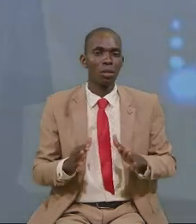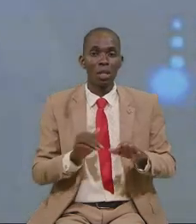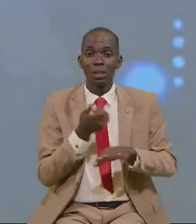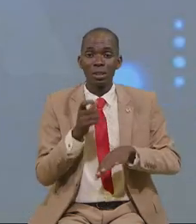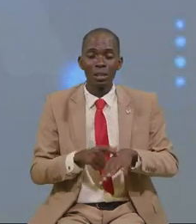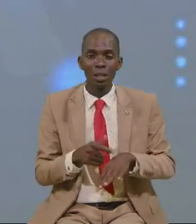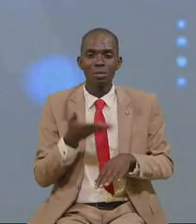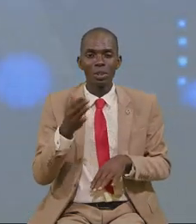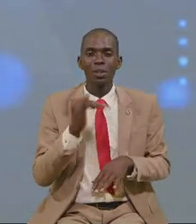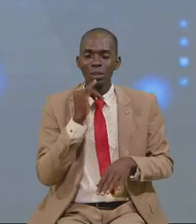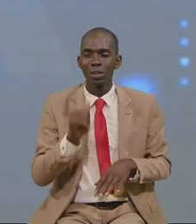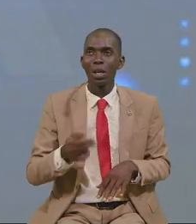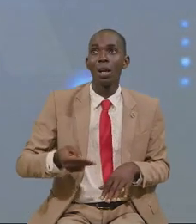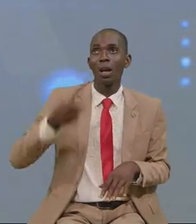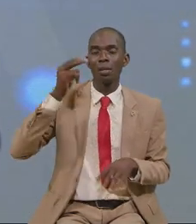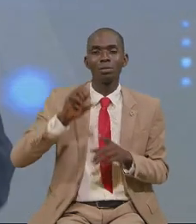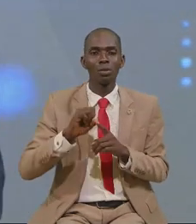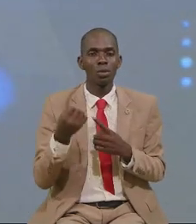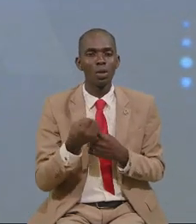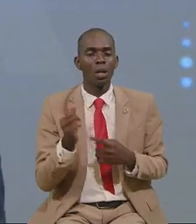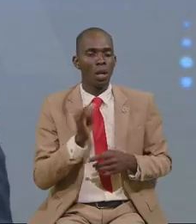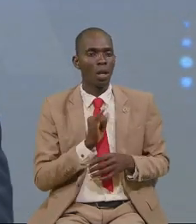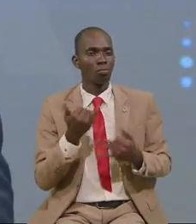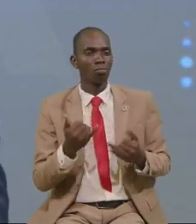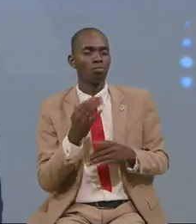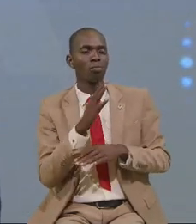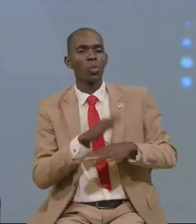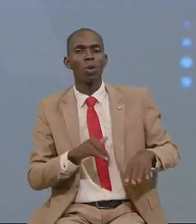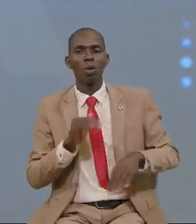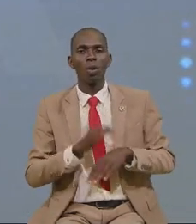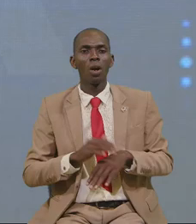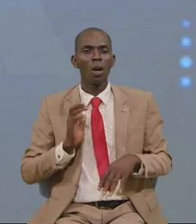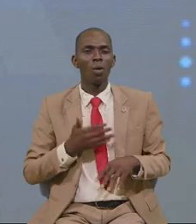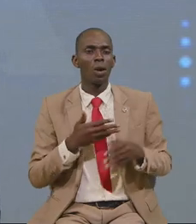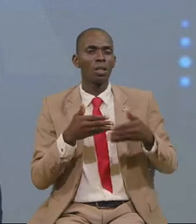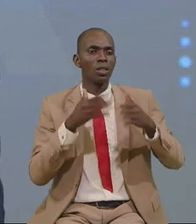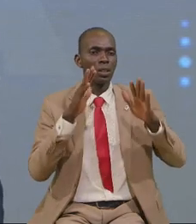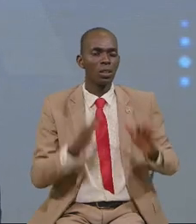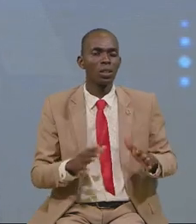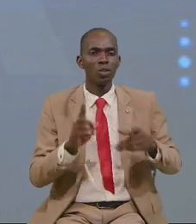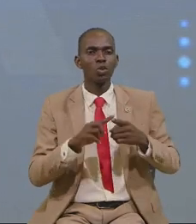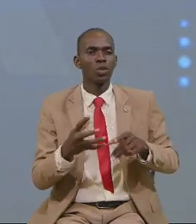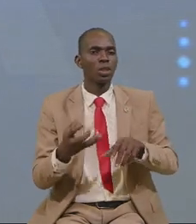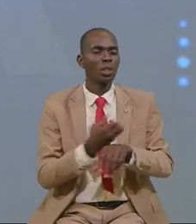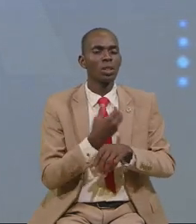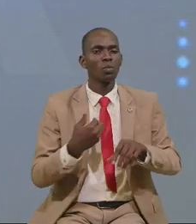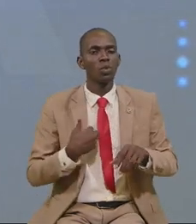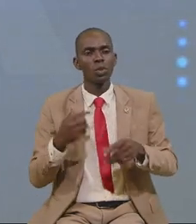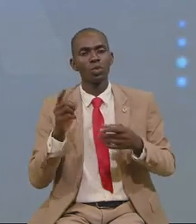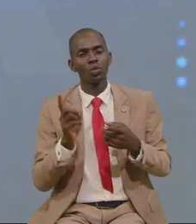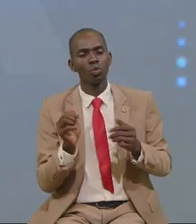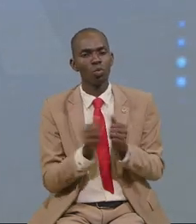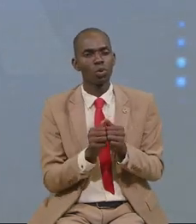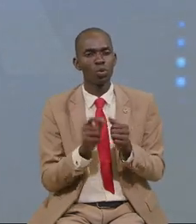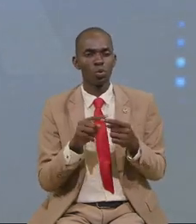situation comes, I call on our leader to link me up with the